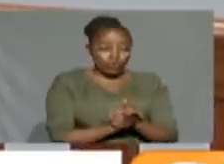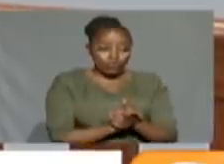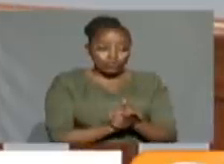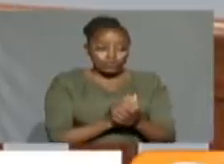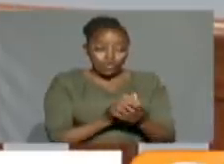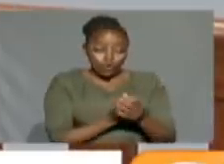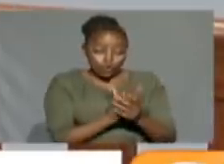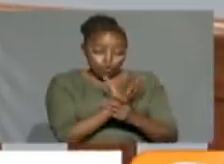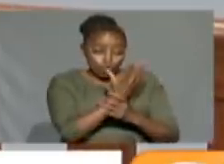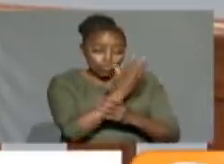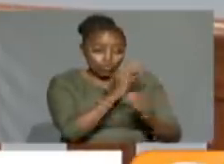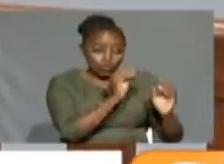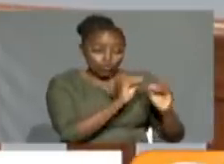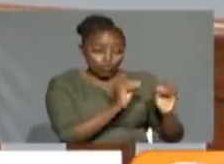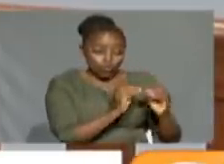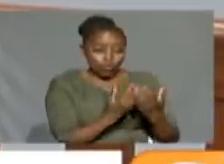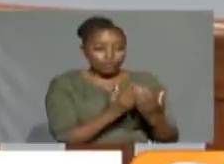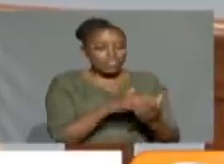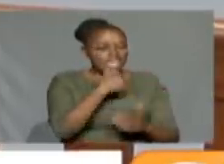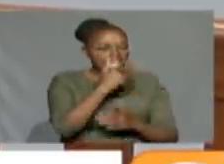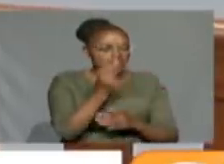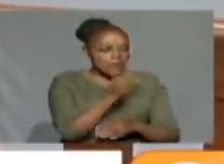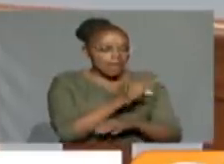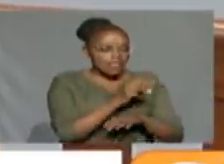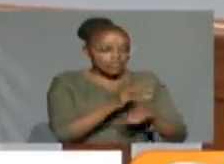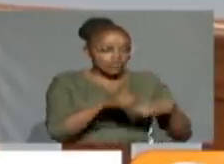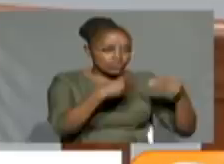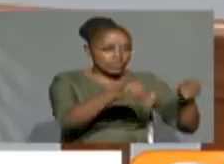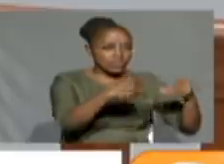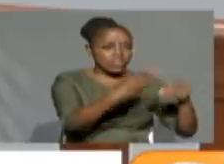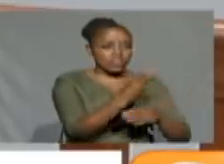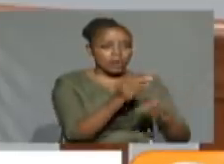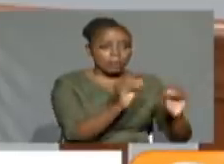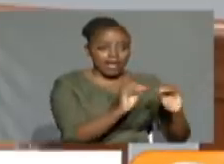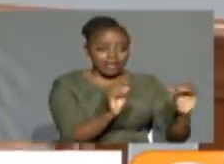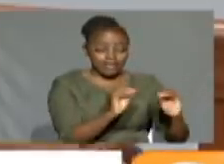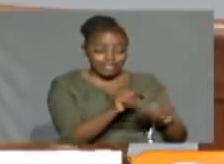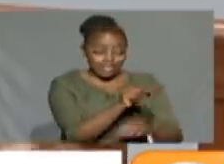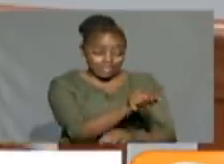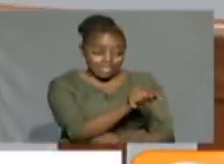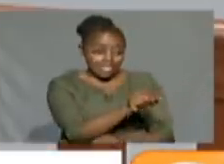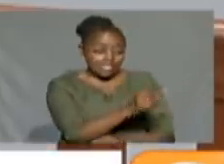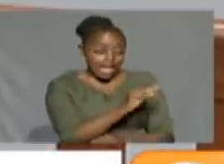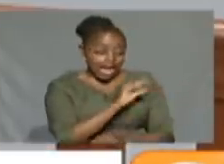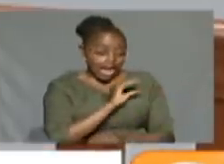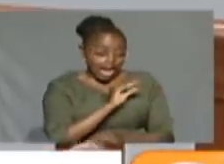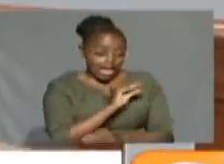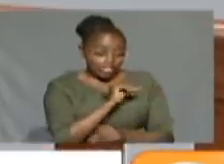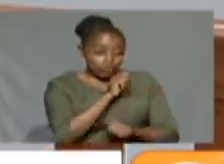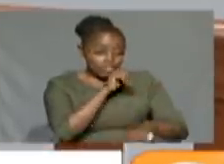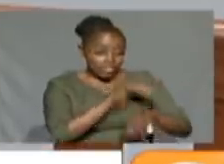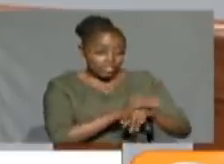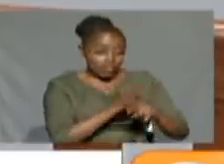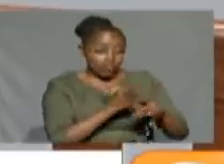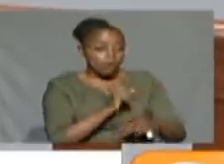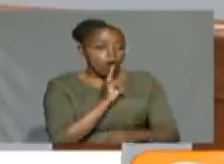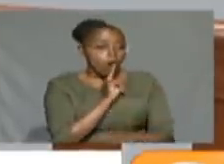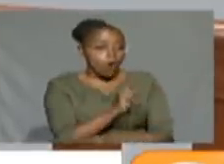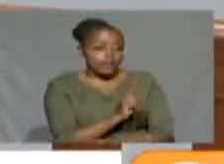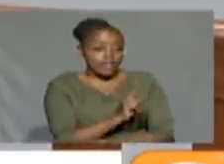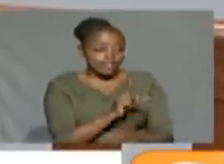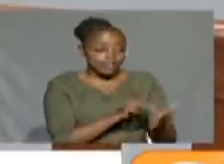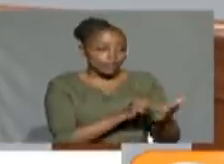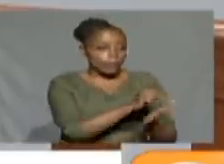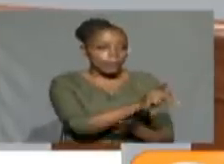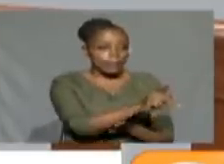tea. Cash flow, monthly cash flow to offer. It is that cash that they get from an order on